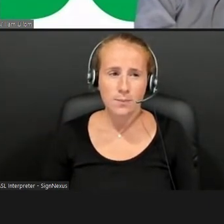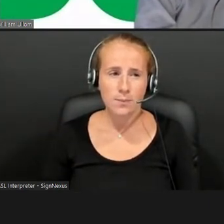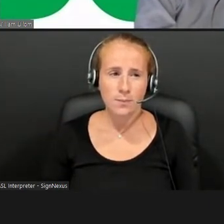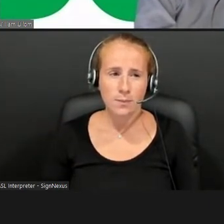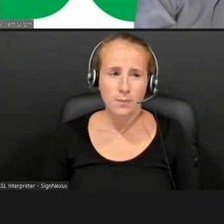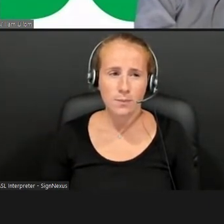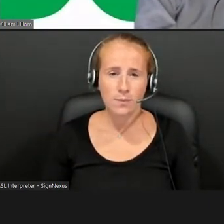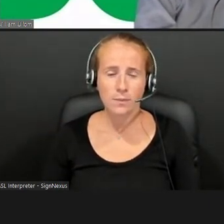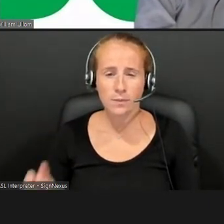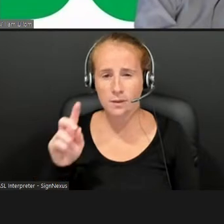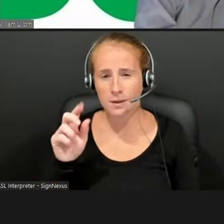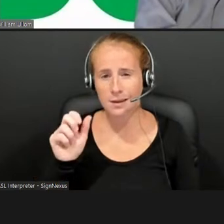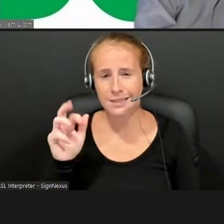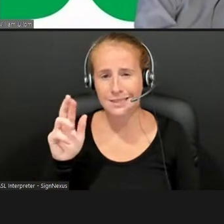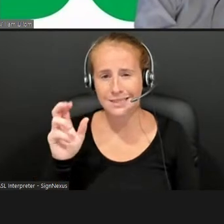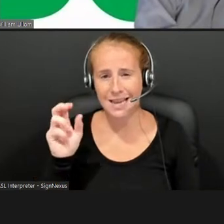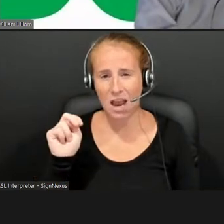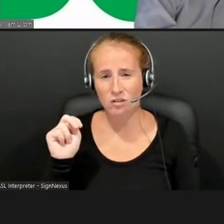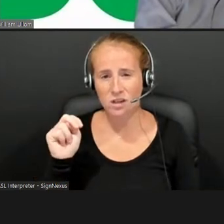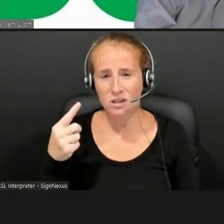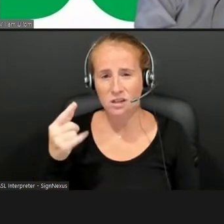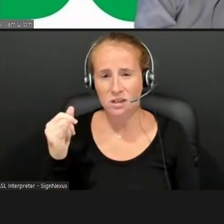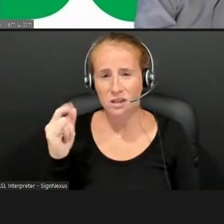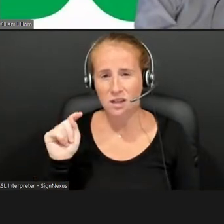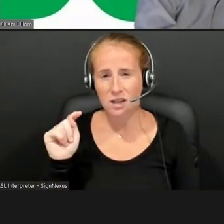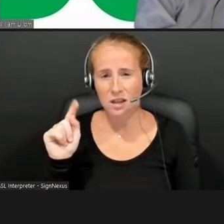Darren gitlitz